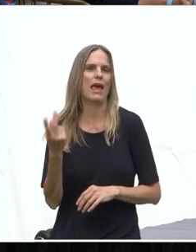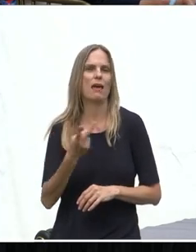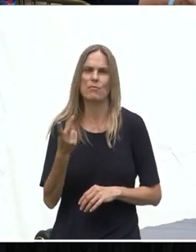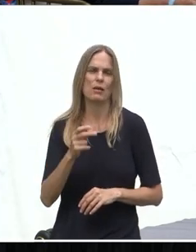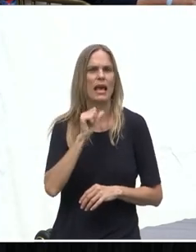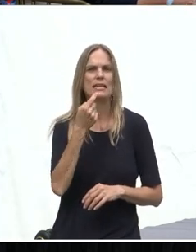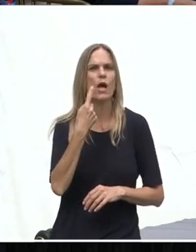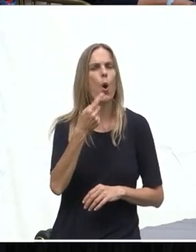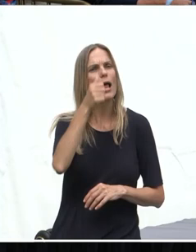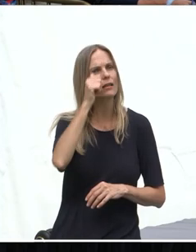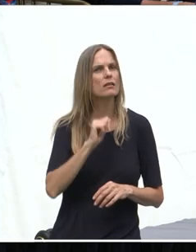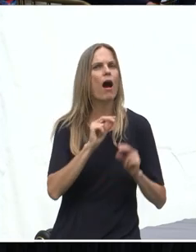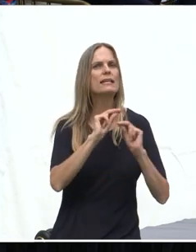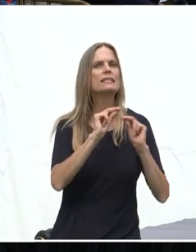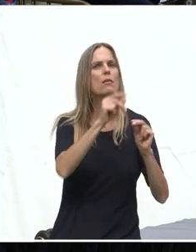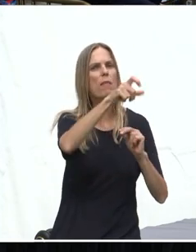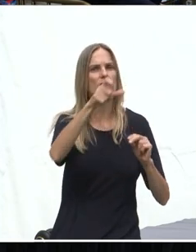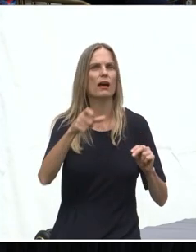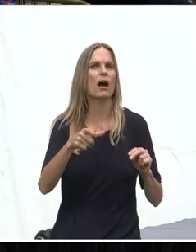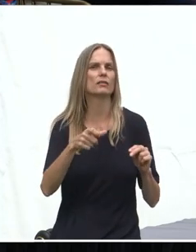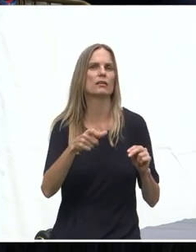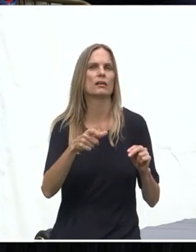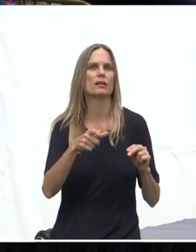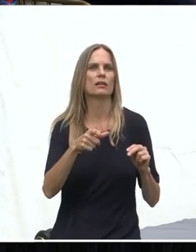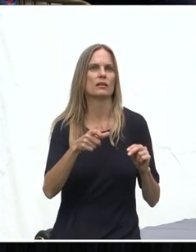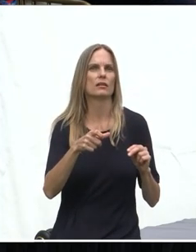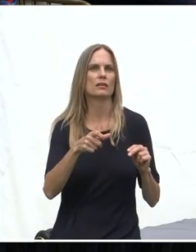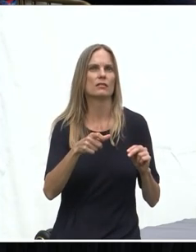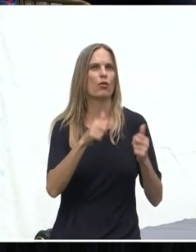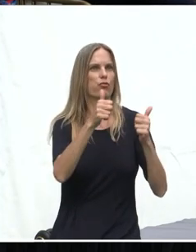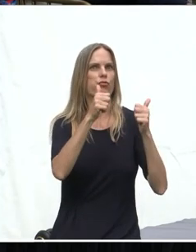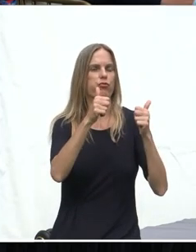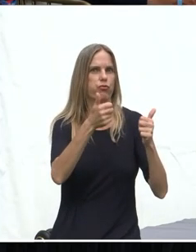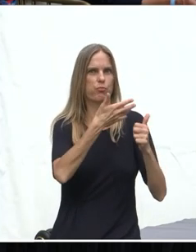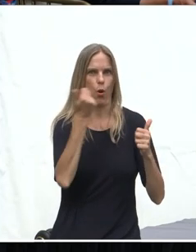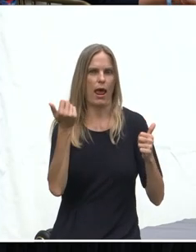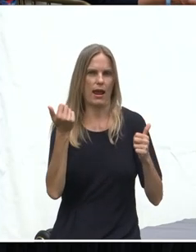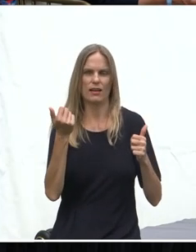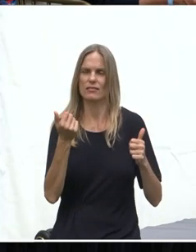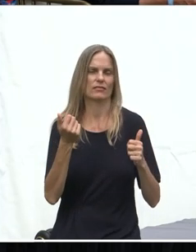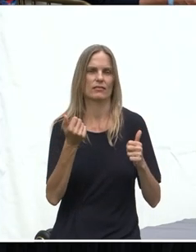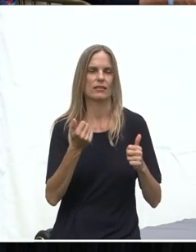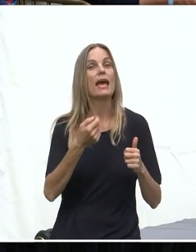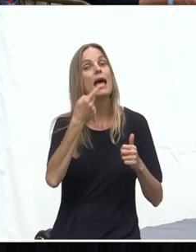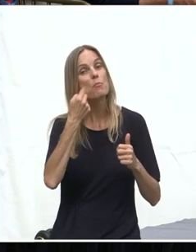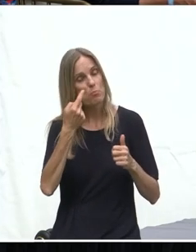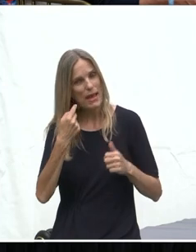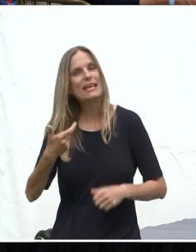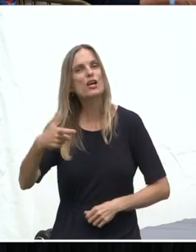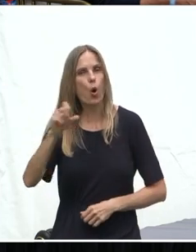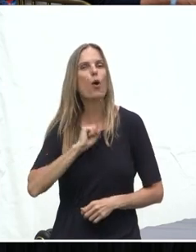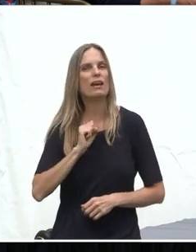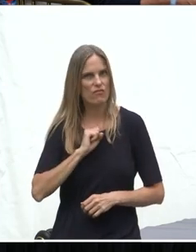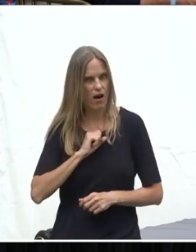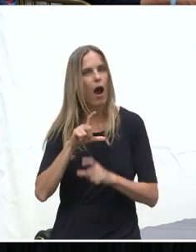female teachers are more not that good as female. We need more men to work in